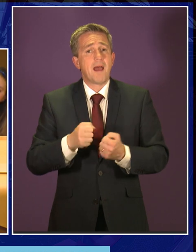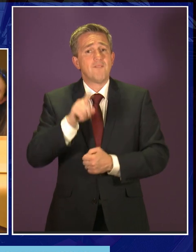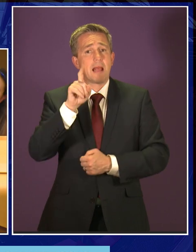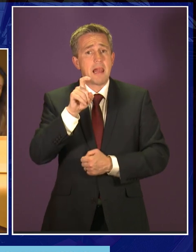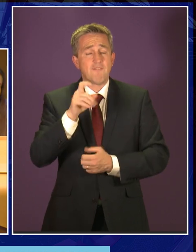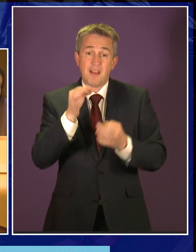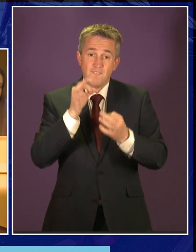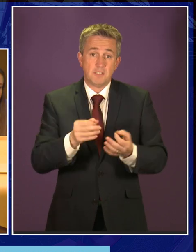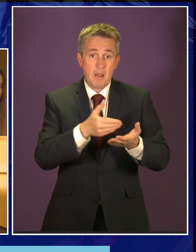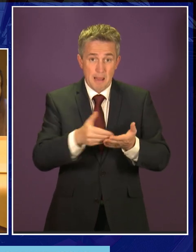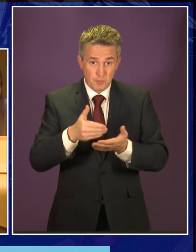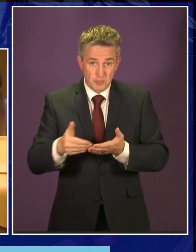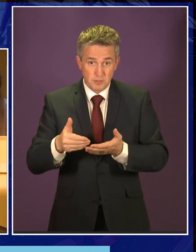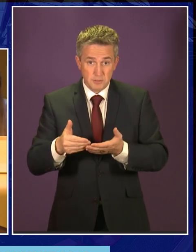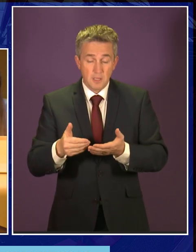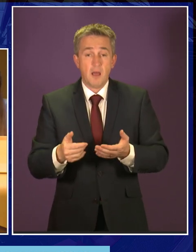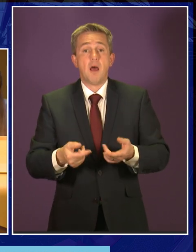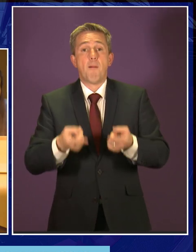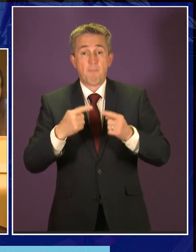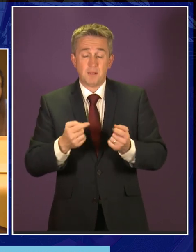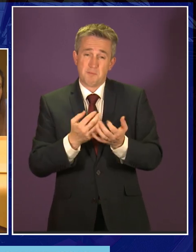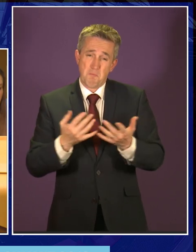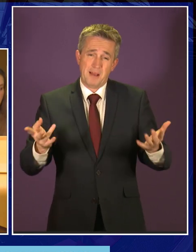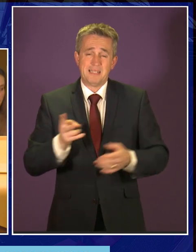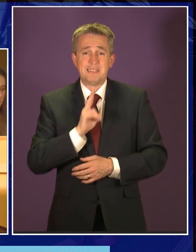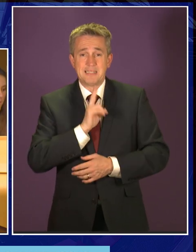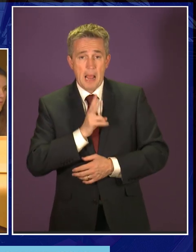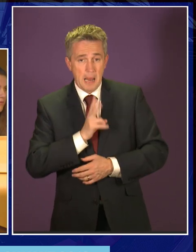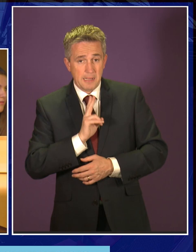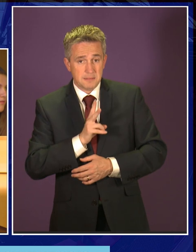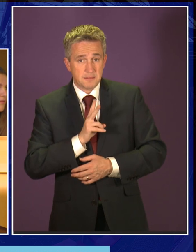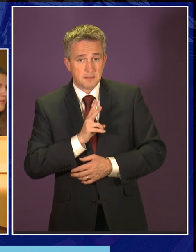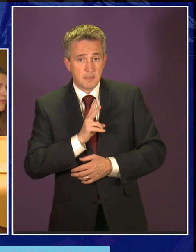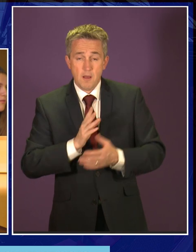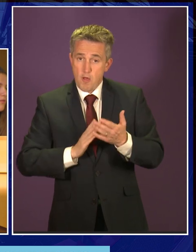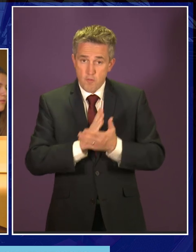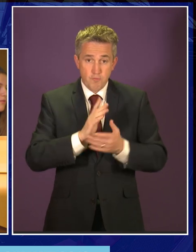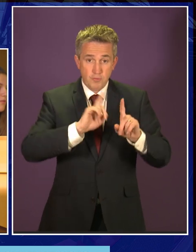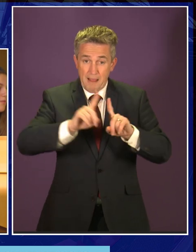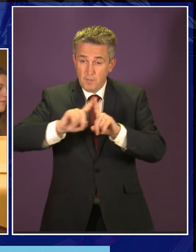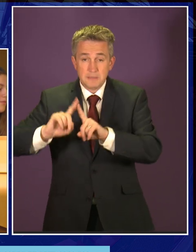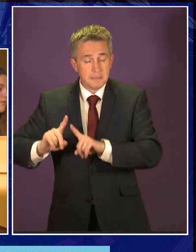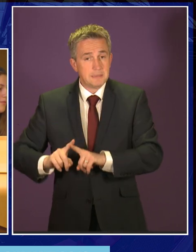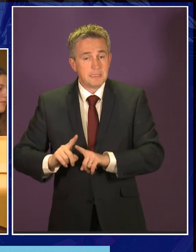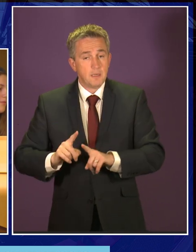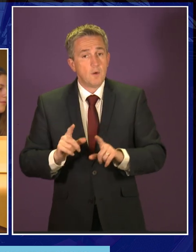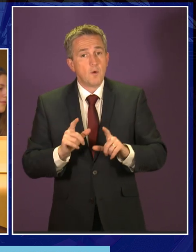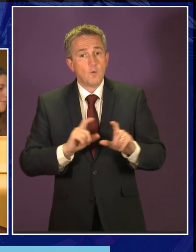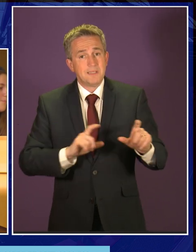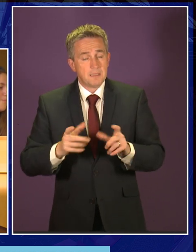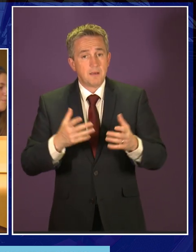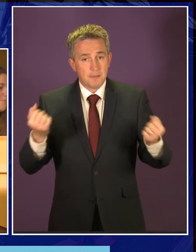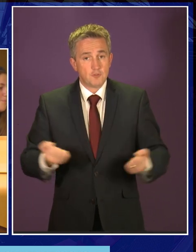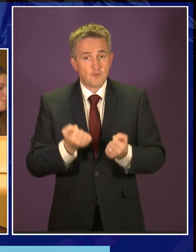more dialects. This difference is our biggest currency because there is strength in this collective. South Africa, through